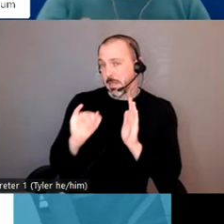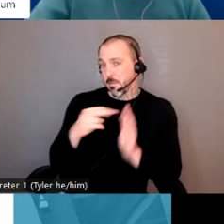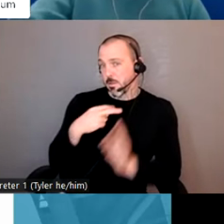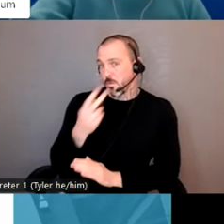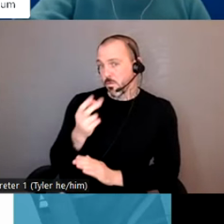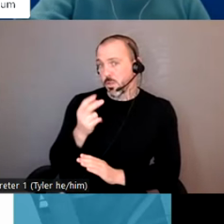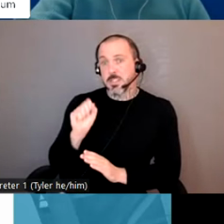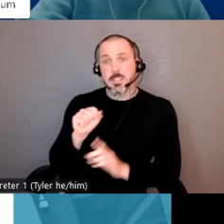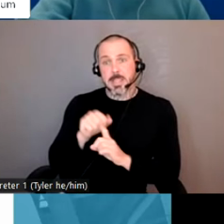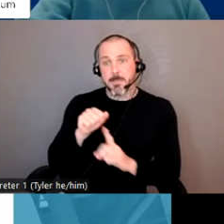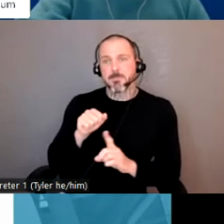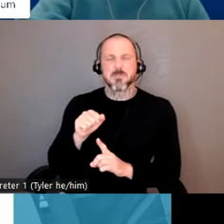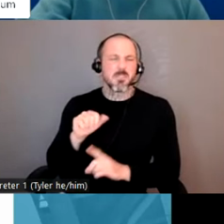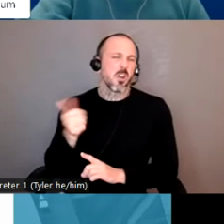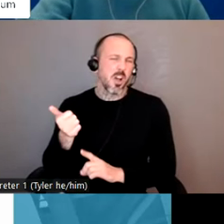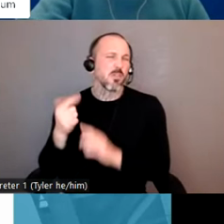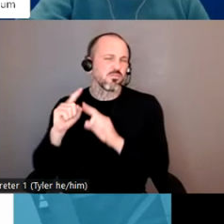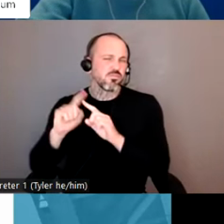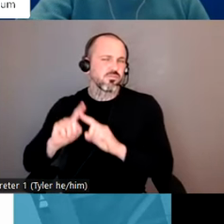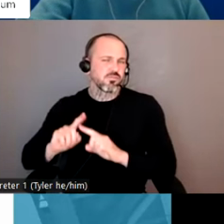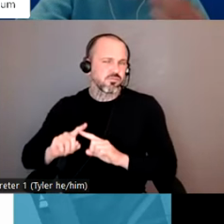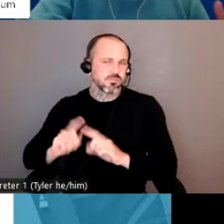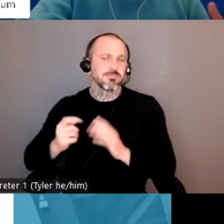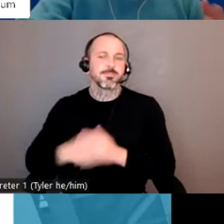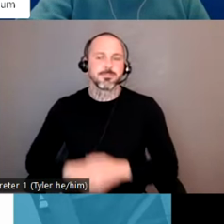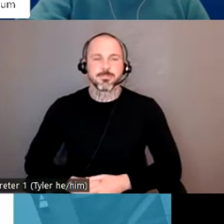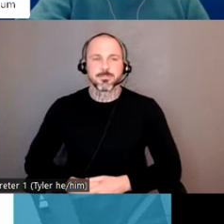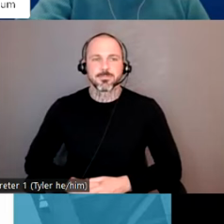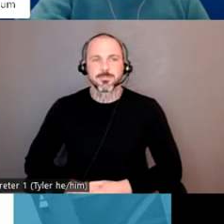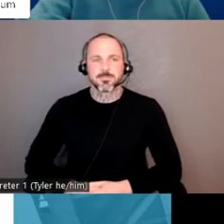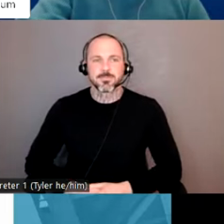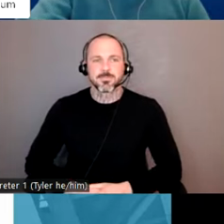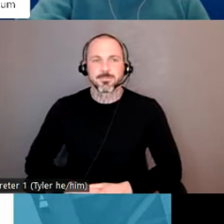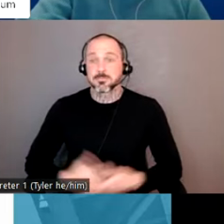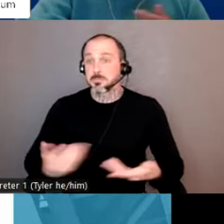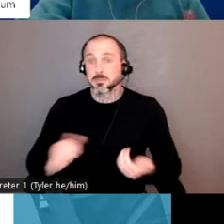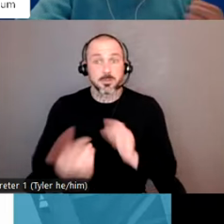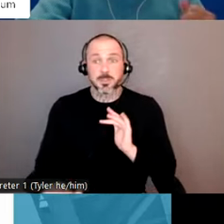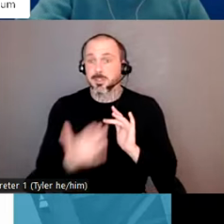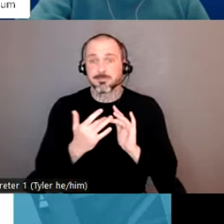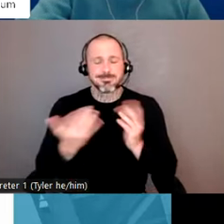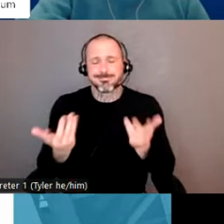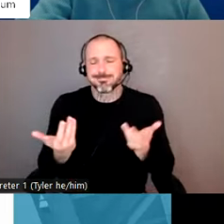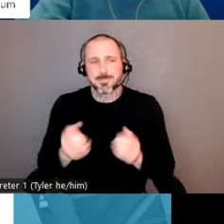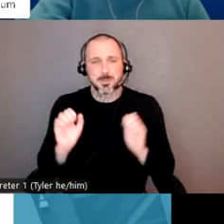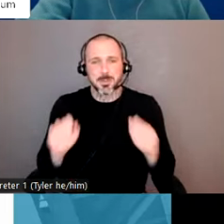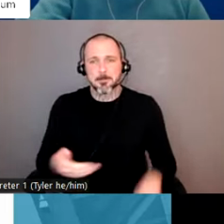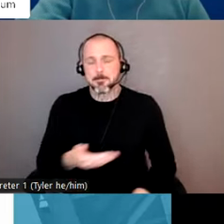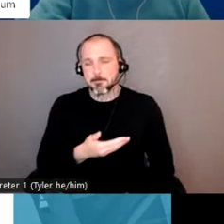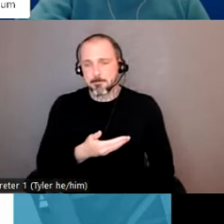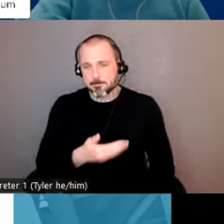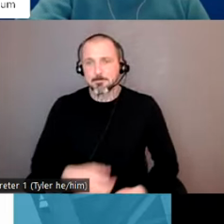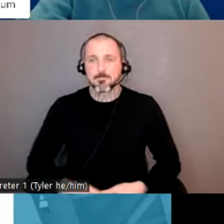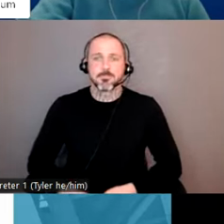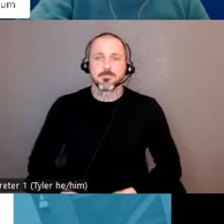lots of different ways that you can get information from us. Okay, and again, I'll leave you with our